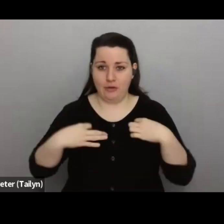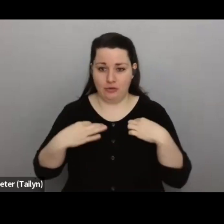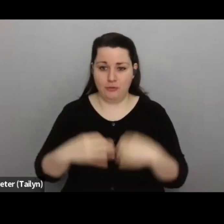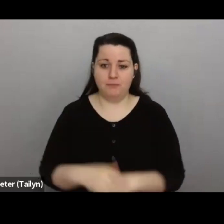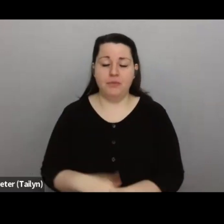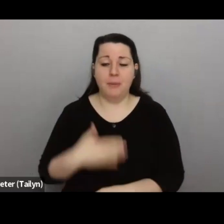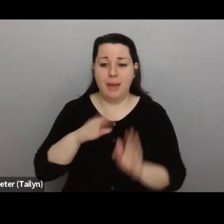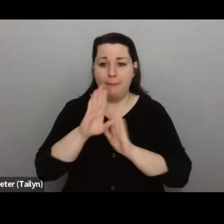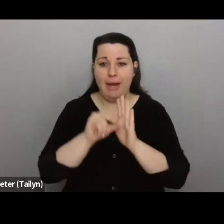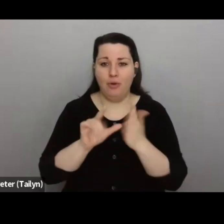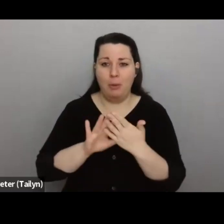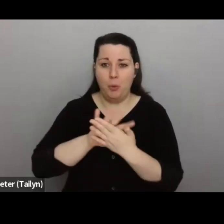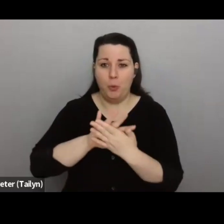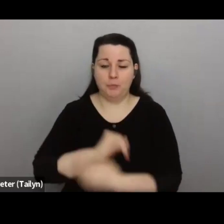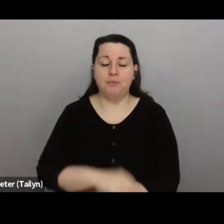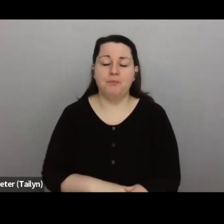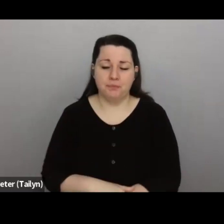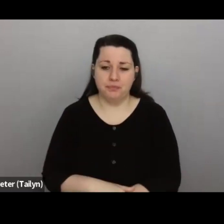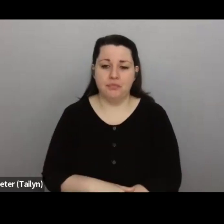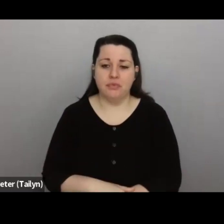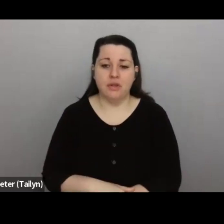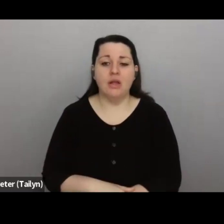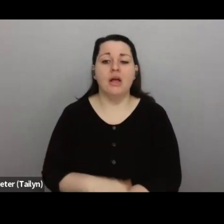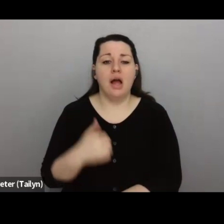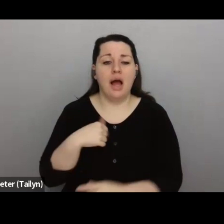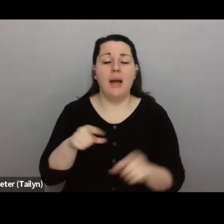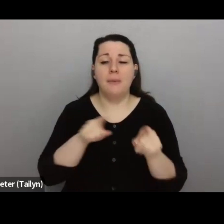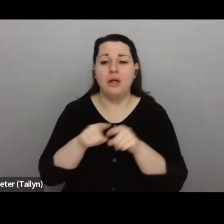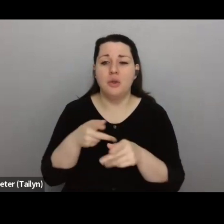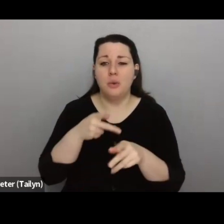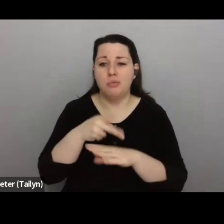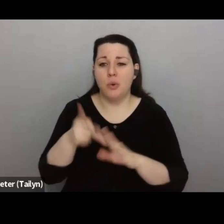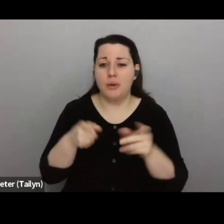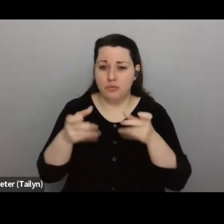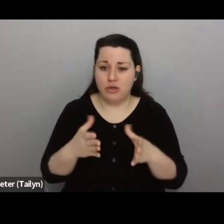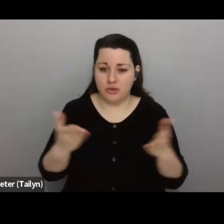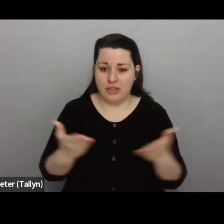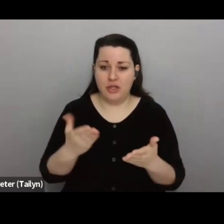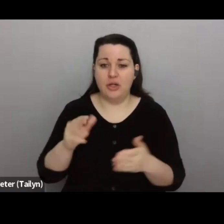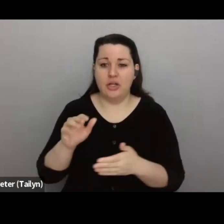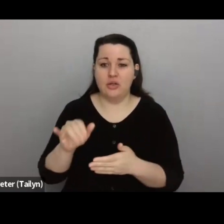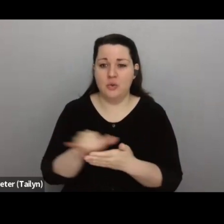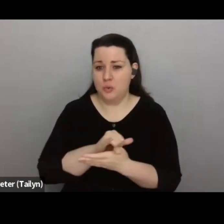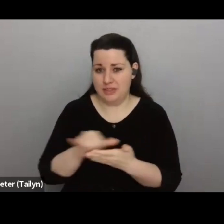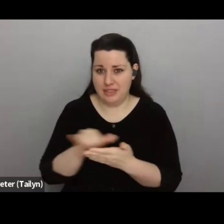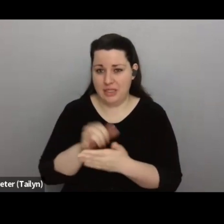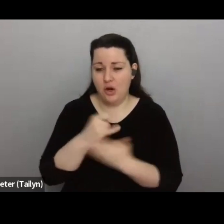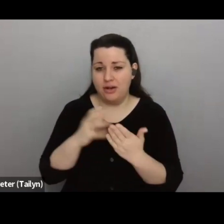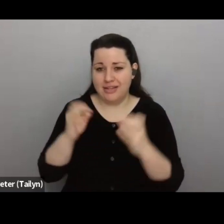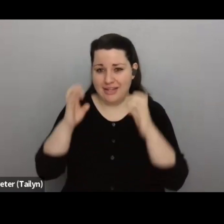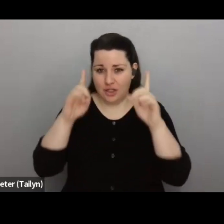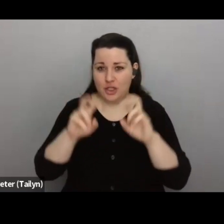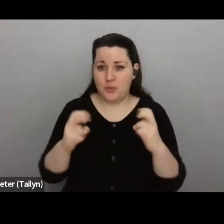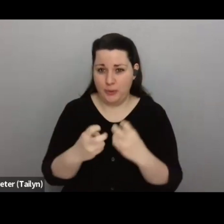my background is blurred. And I'm also the programs director here at the New York City Arts and Education